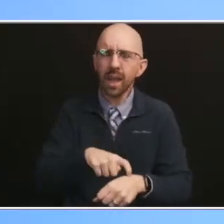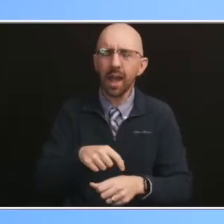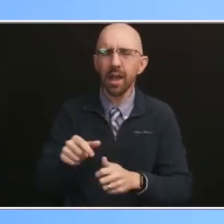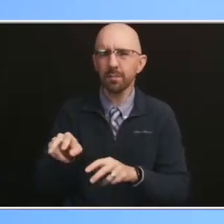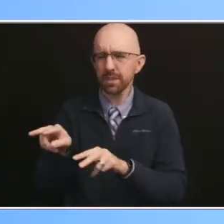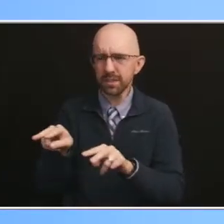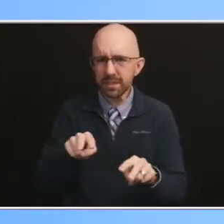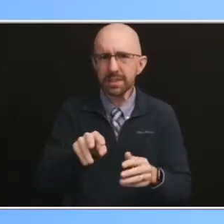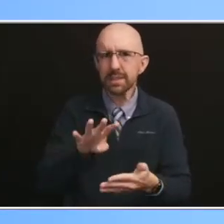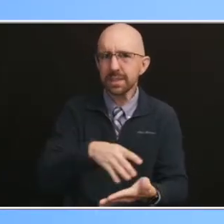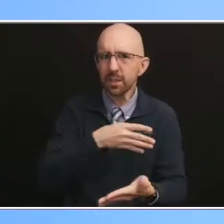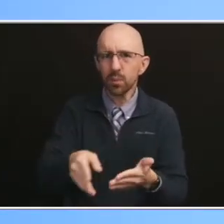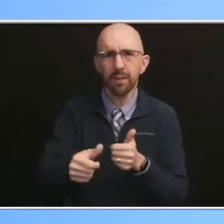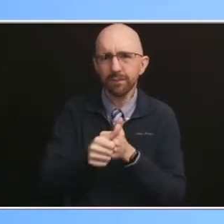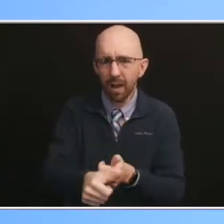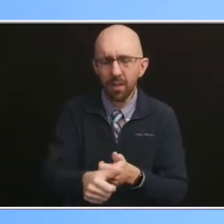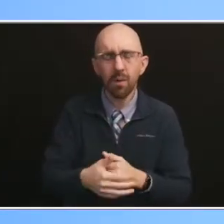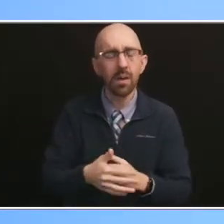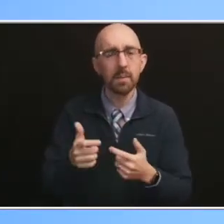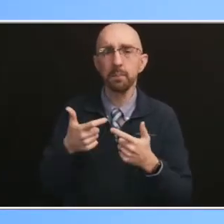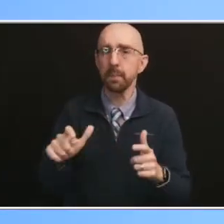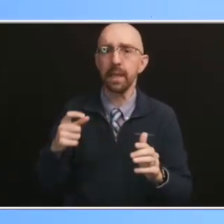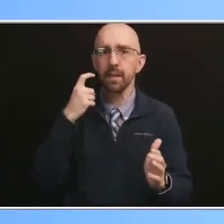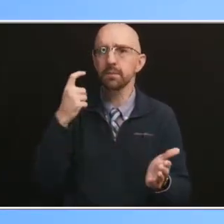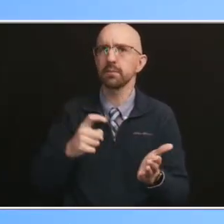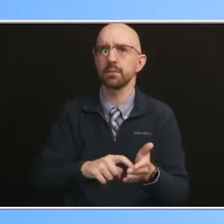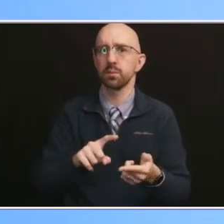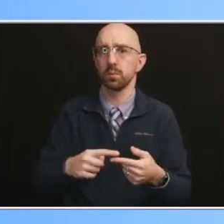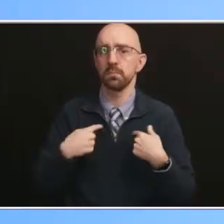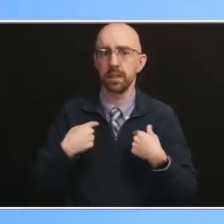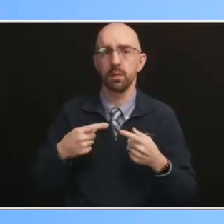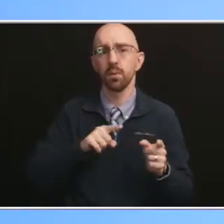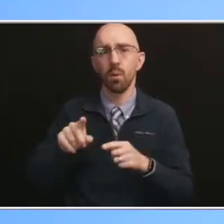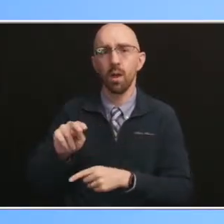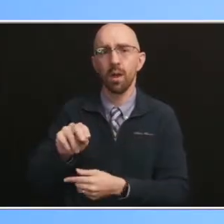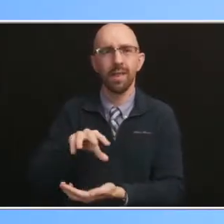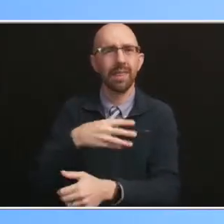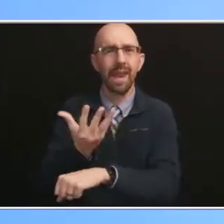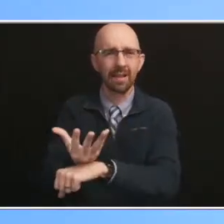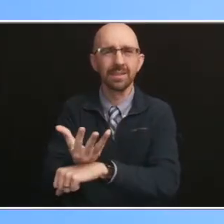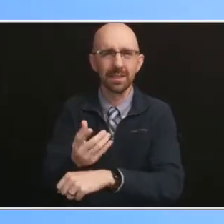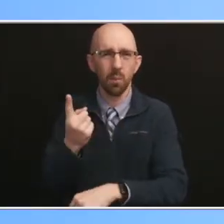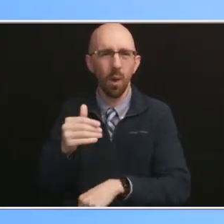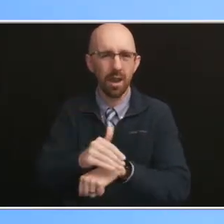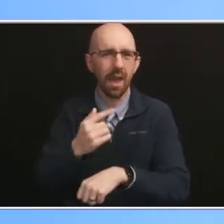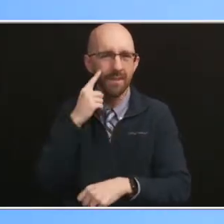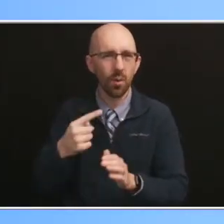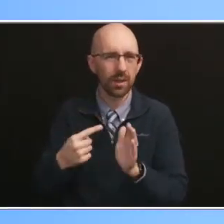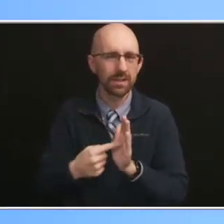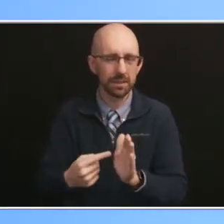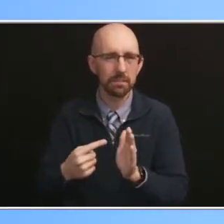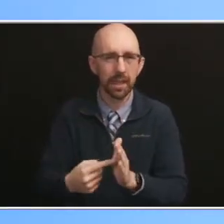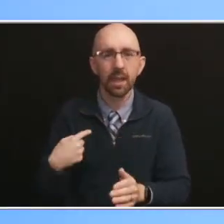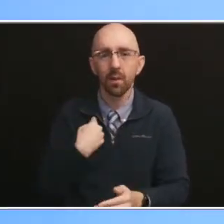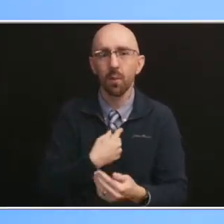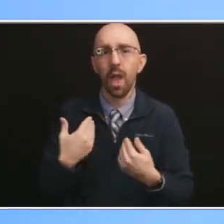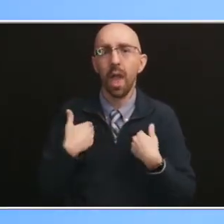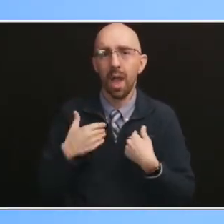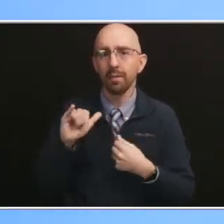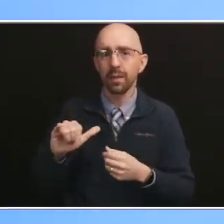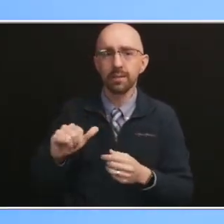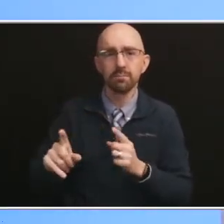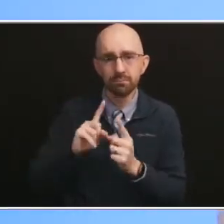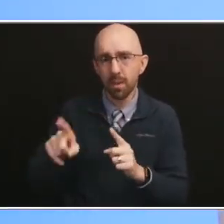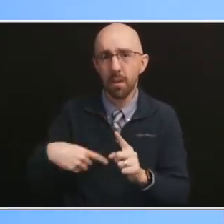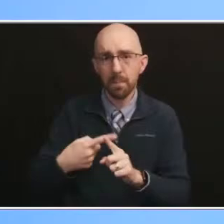schedules. But the big sign to me was we were headed to the Nelson one night for an exhibit, and we were having this conversation about the sculptor that